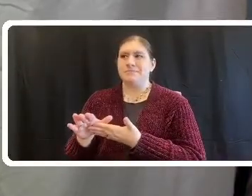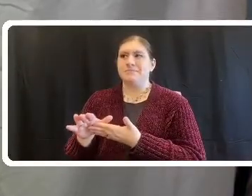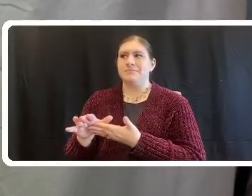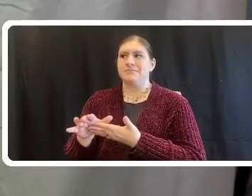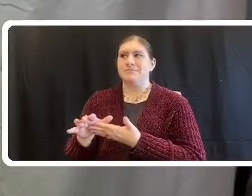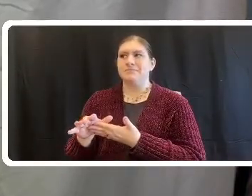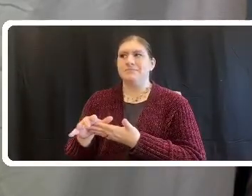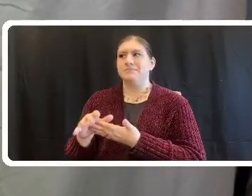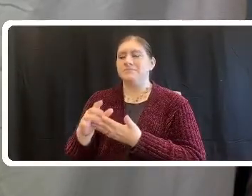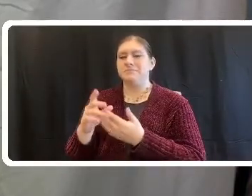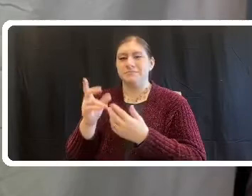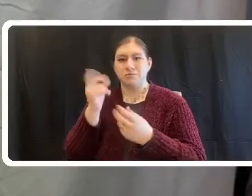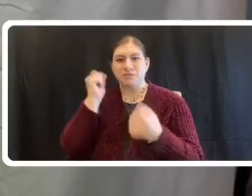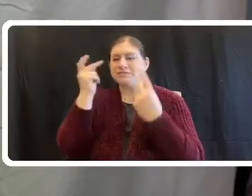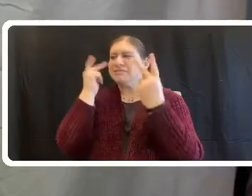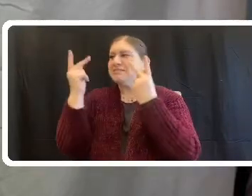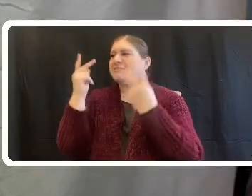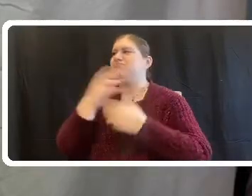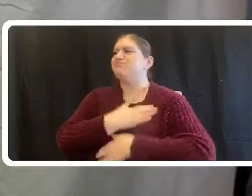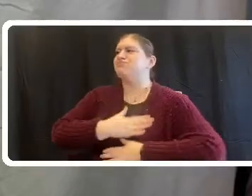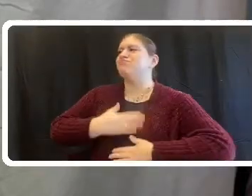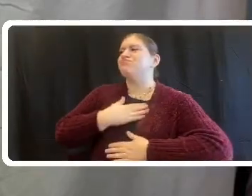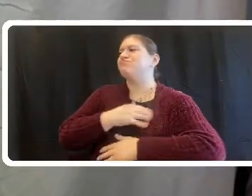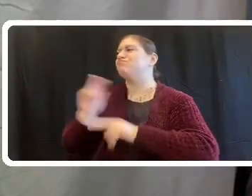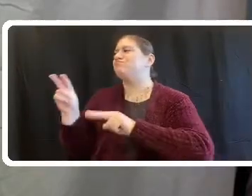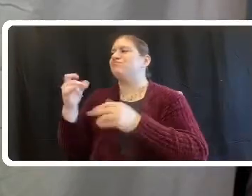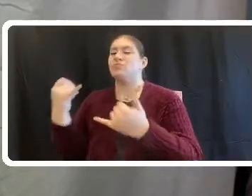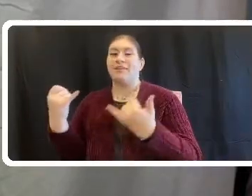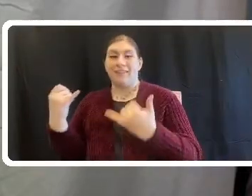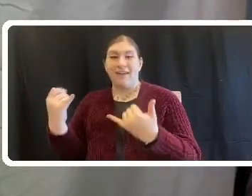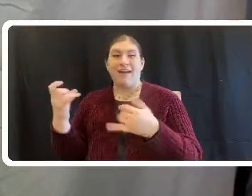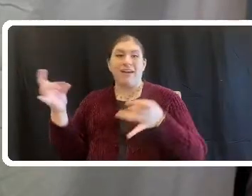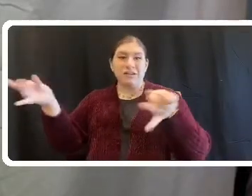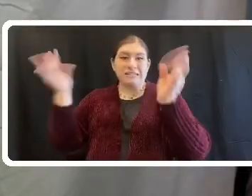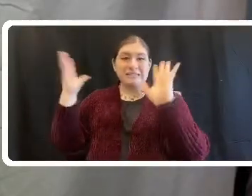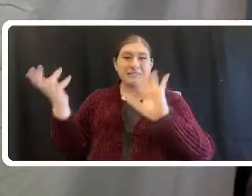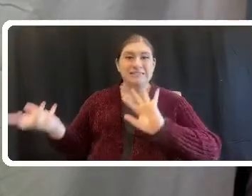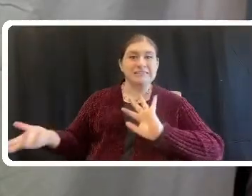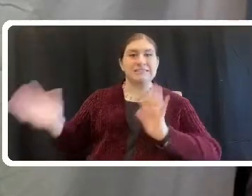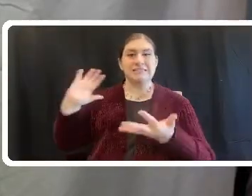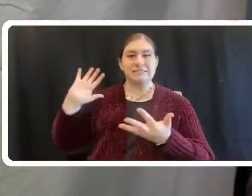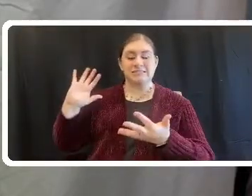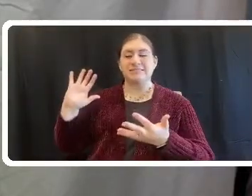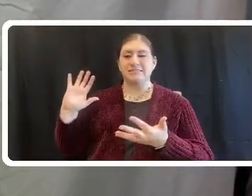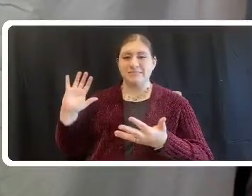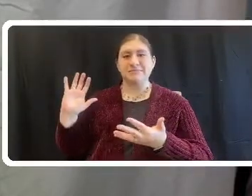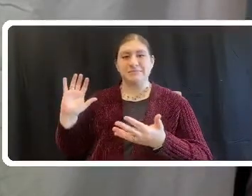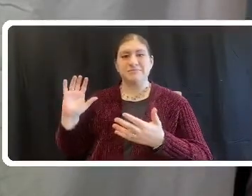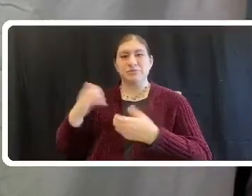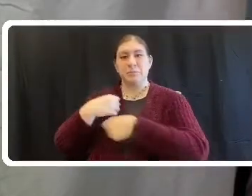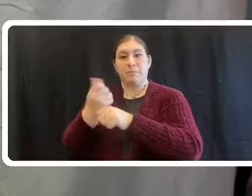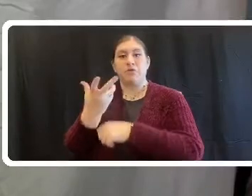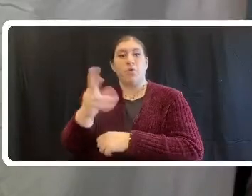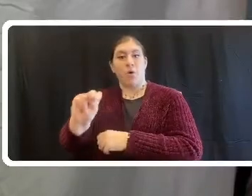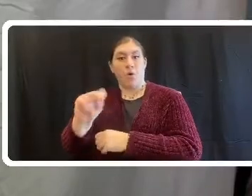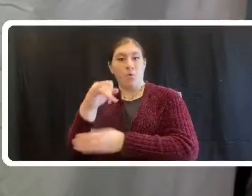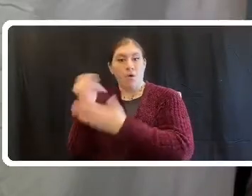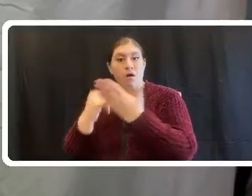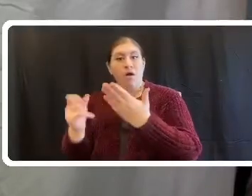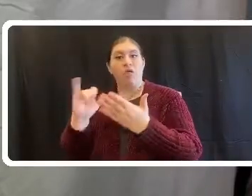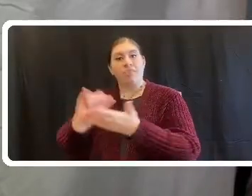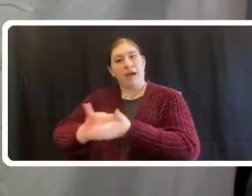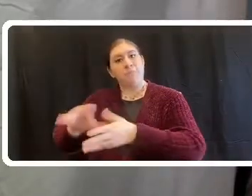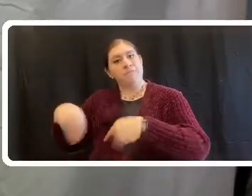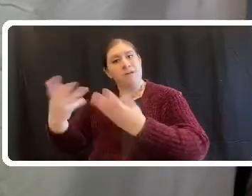aesthetically, it's just pleasing. And I think that during this time of the pandemic, to create your own art would provide